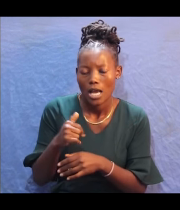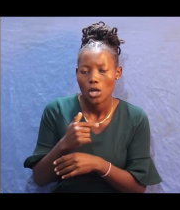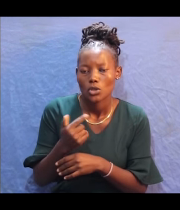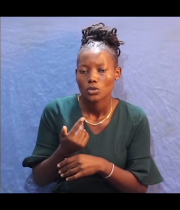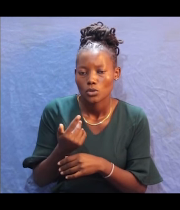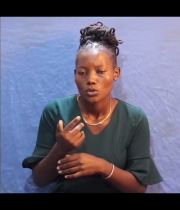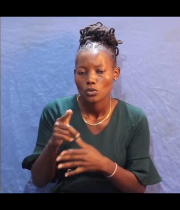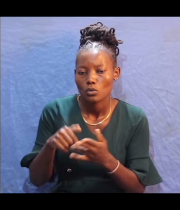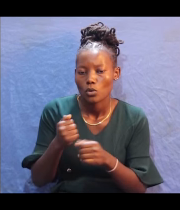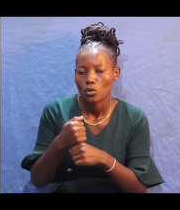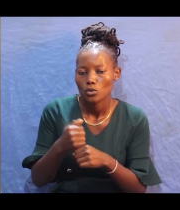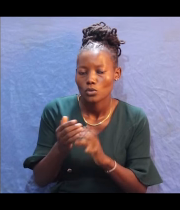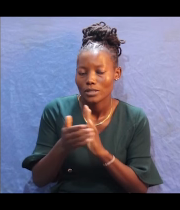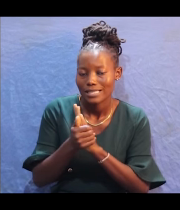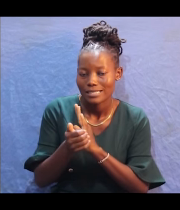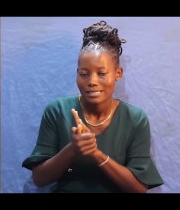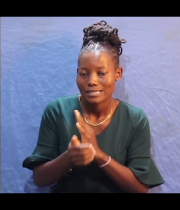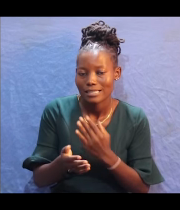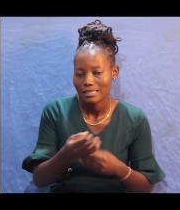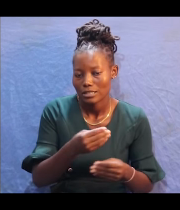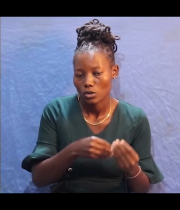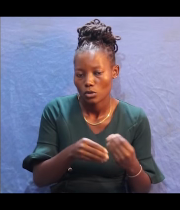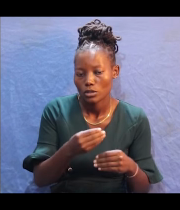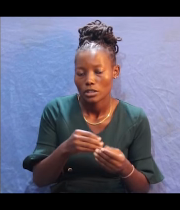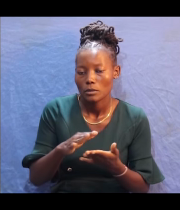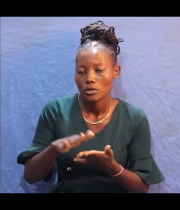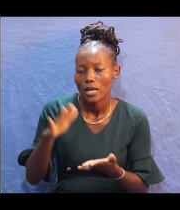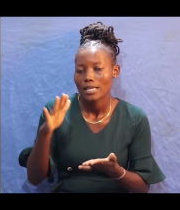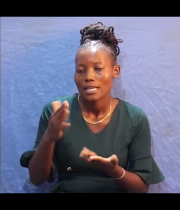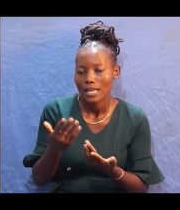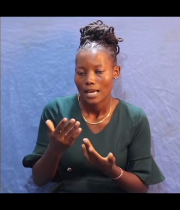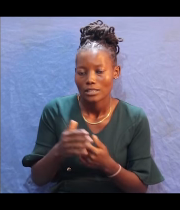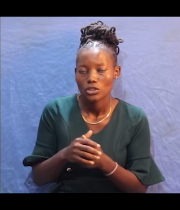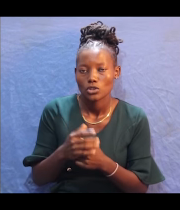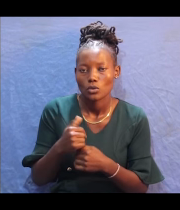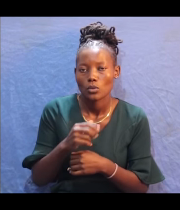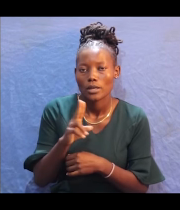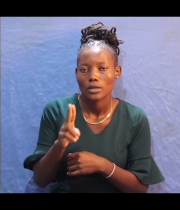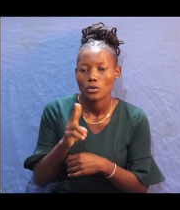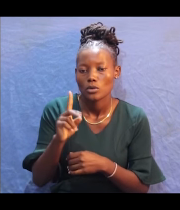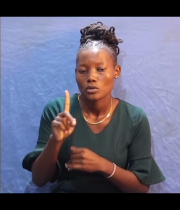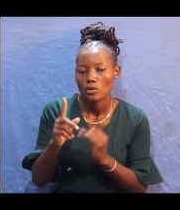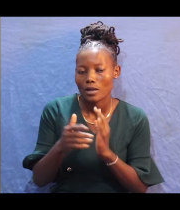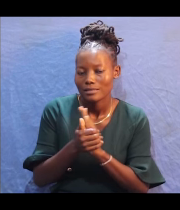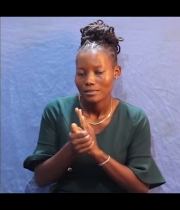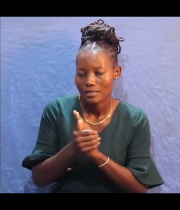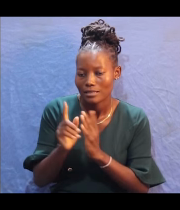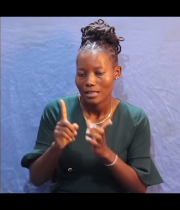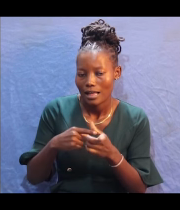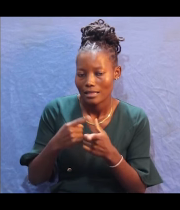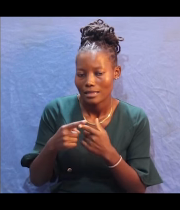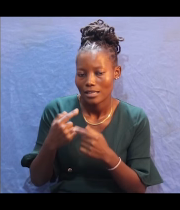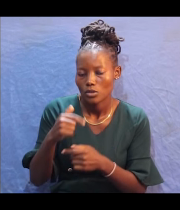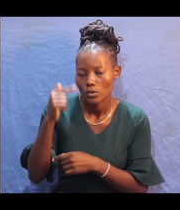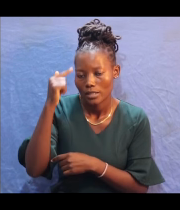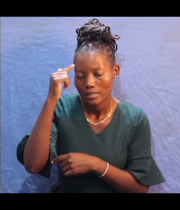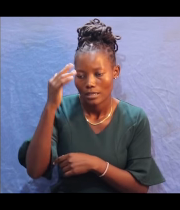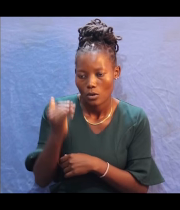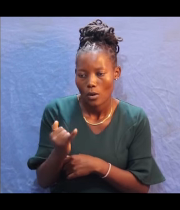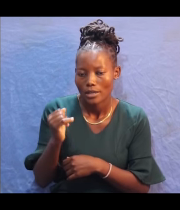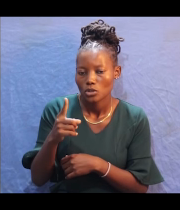what do these skills contribute to the youth, we need to take one skill and then to think, why will I need to develop this